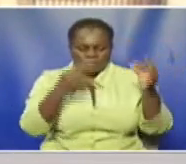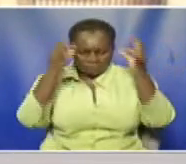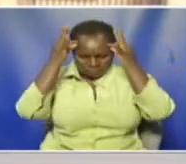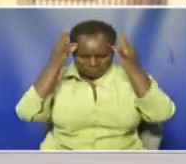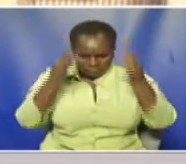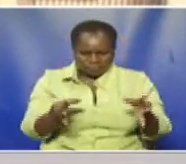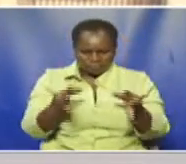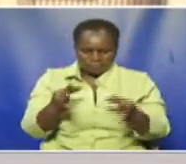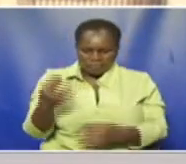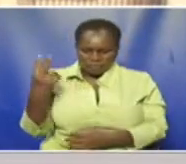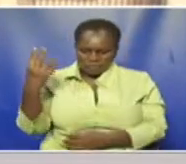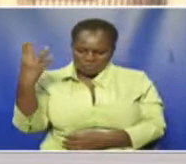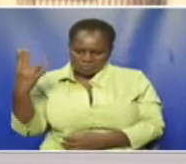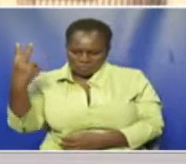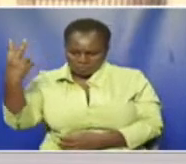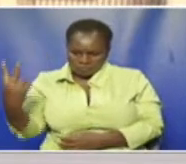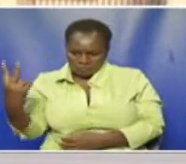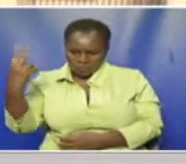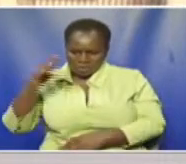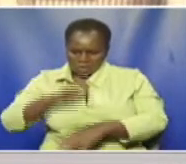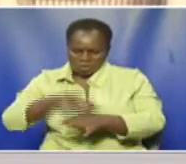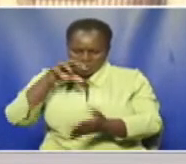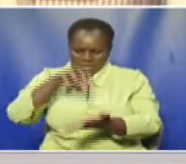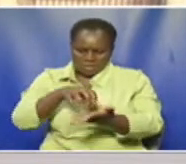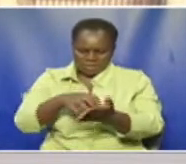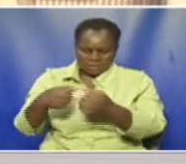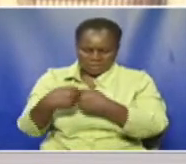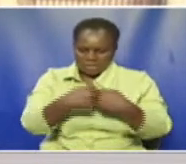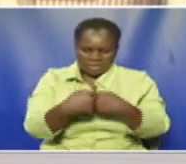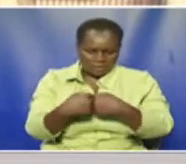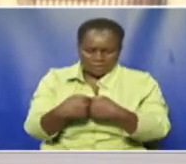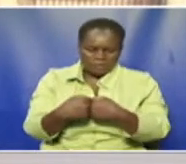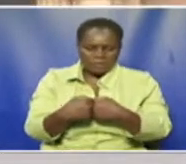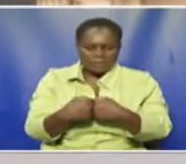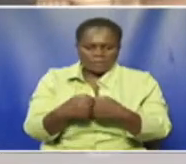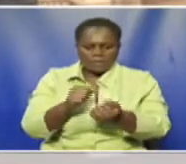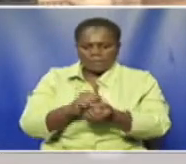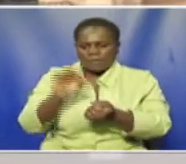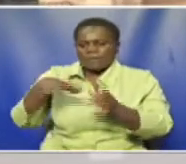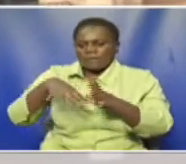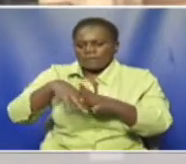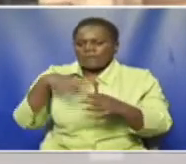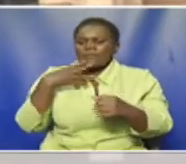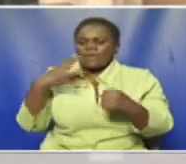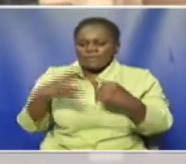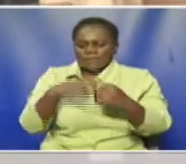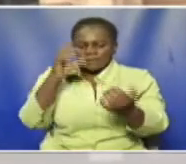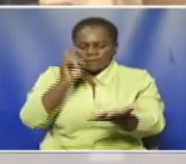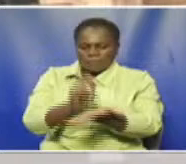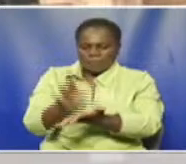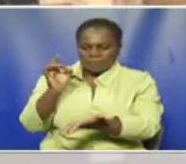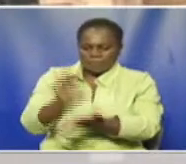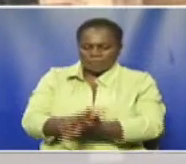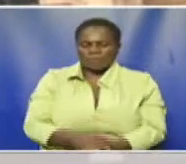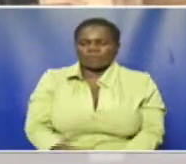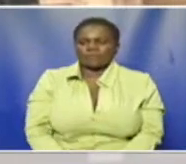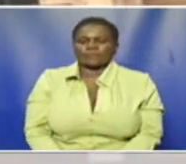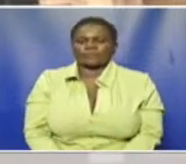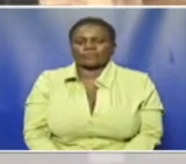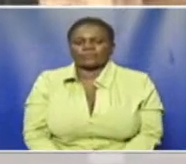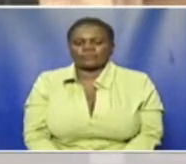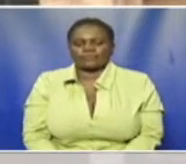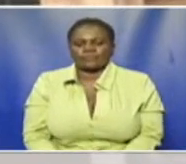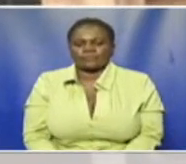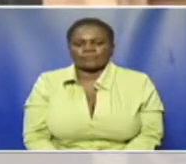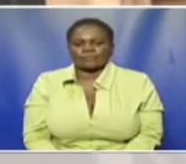on February 24th regarding case challenging the intended sacking of the 900 employees. Gloria Milimo,